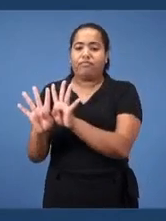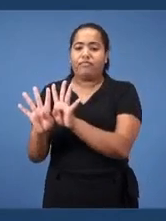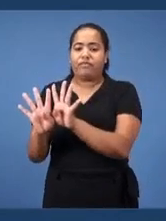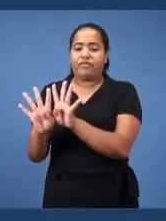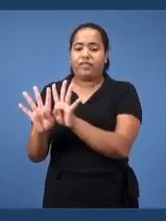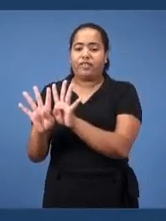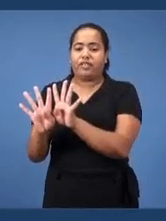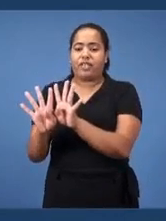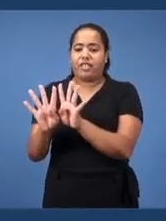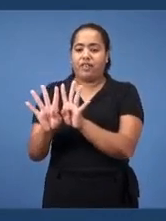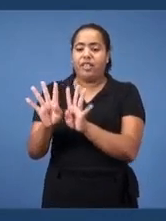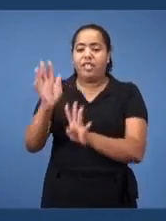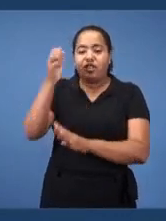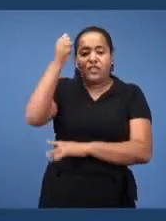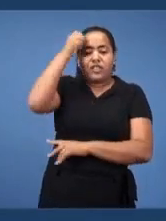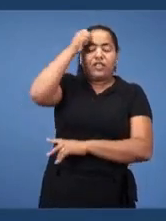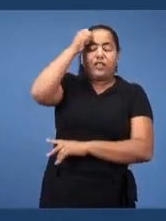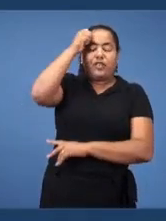Very well.